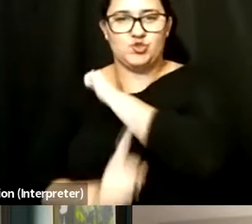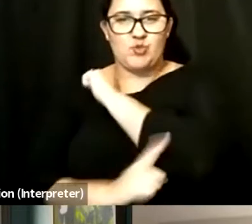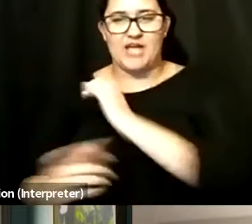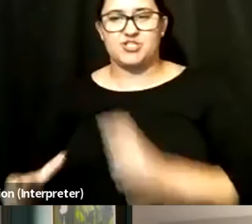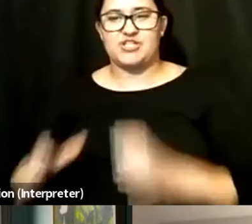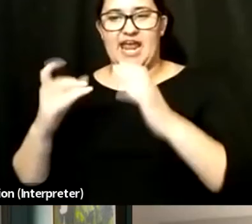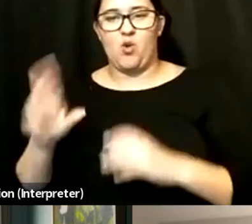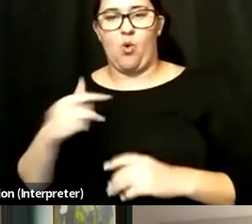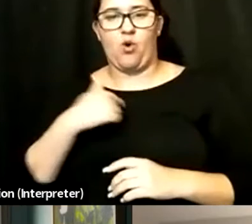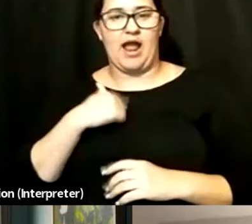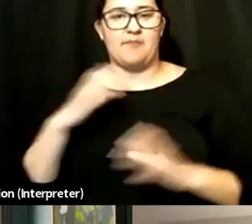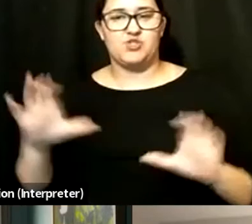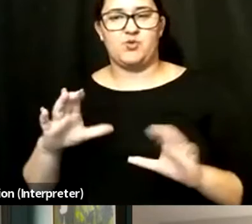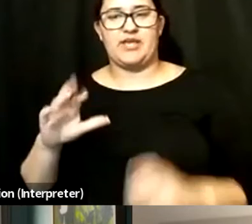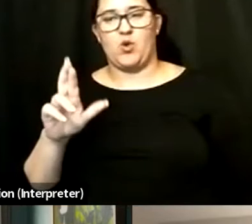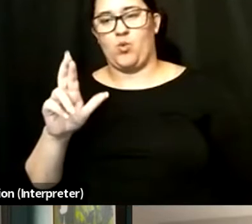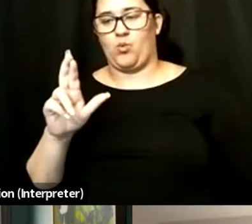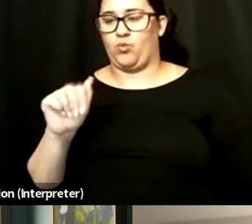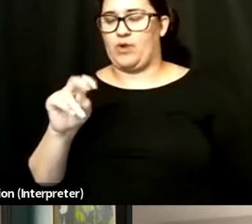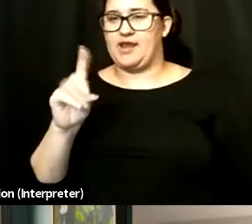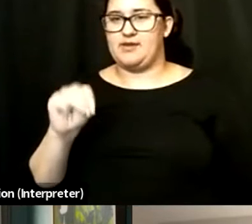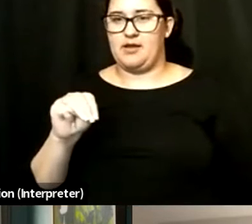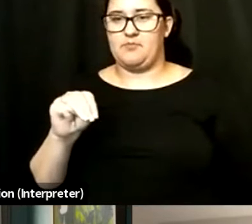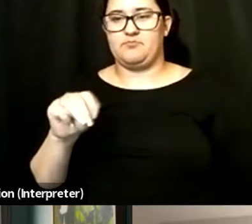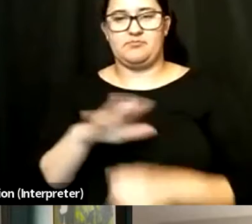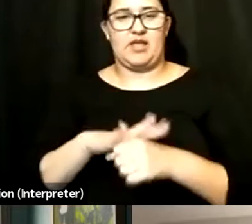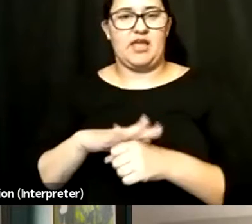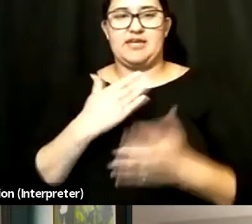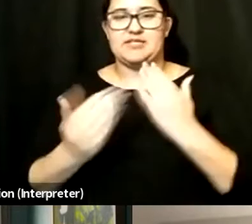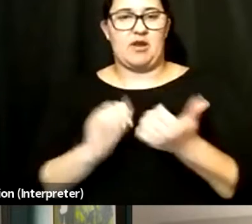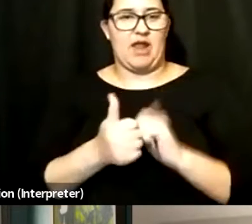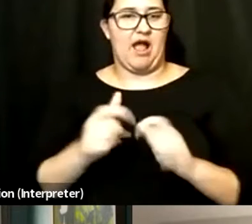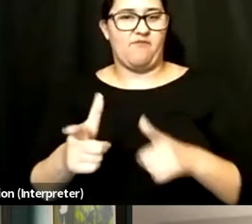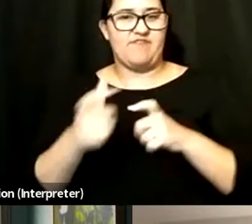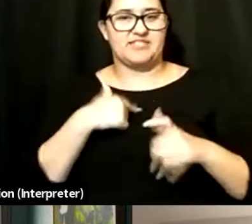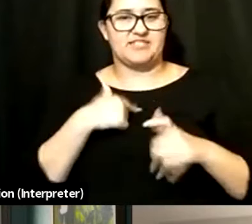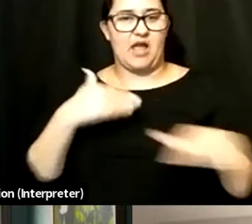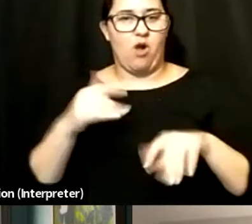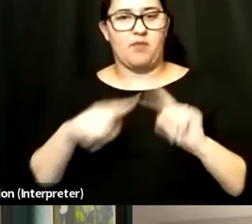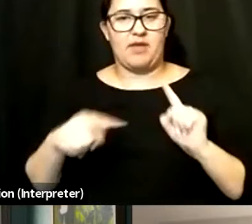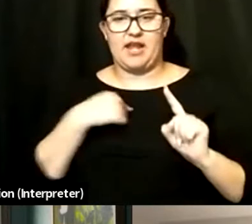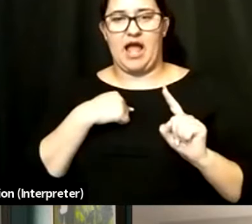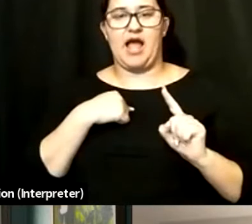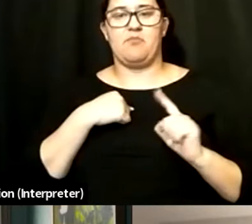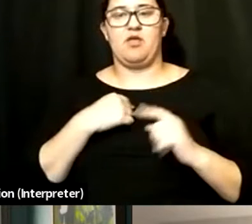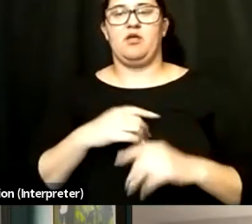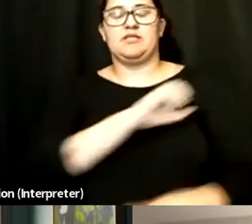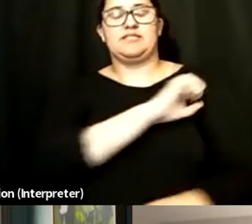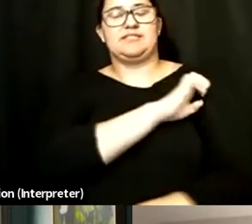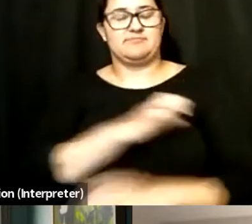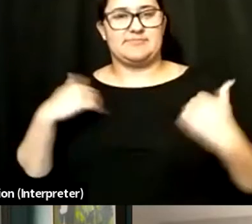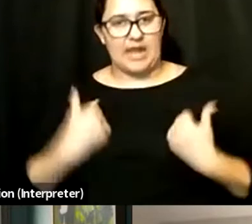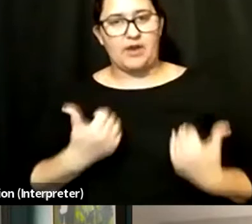I'm just doing a random errand. Like it doesn't matter how fast I walk. Like I'm overexerting myself for no reason. And